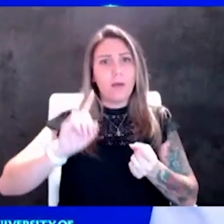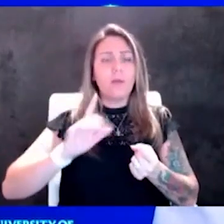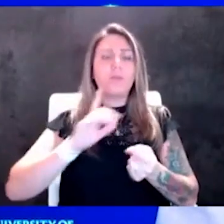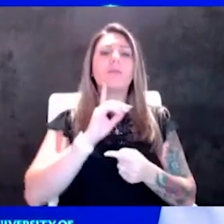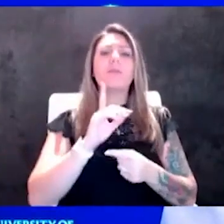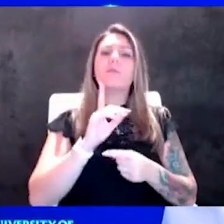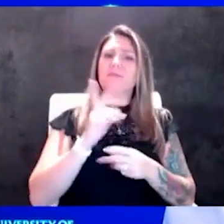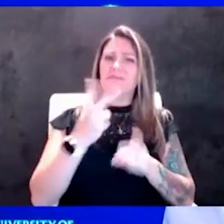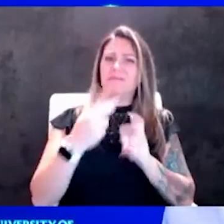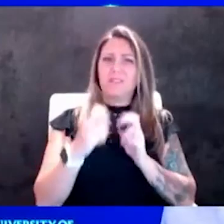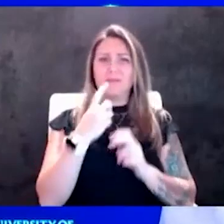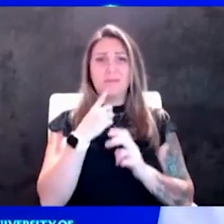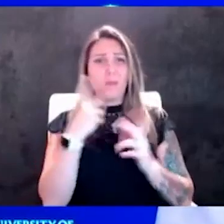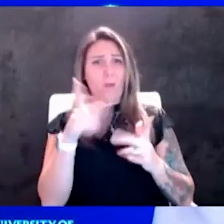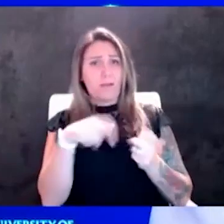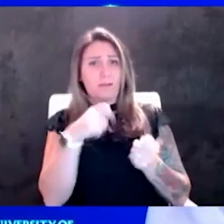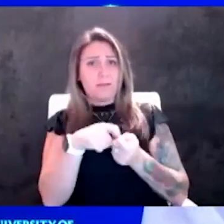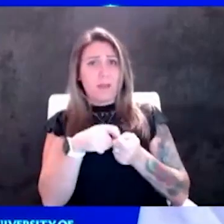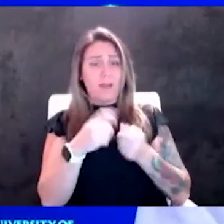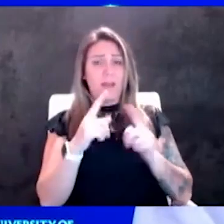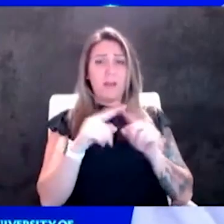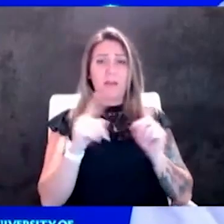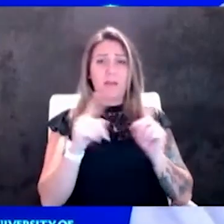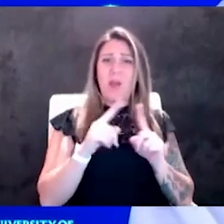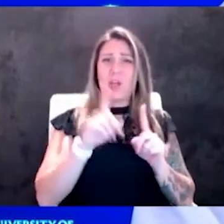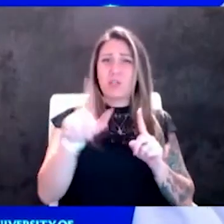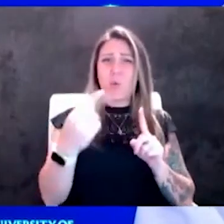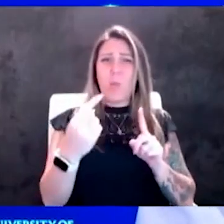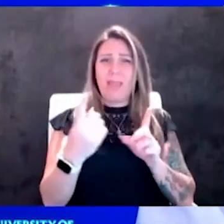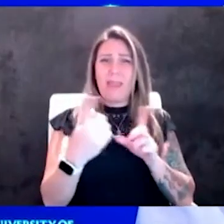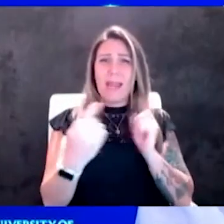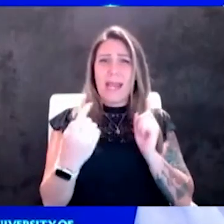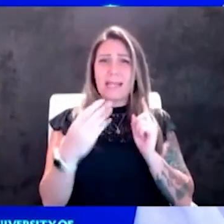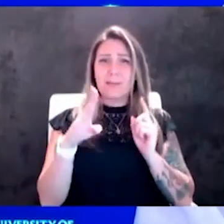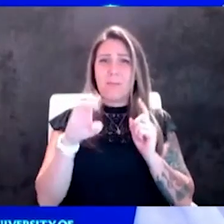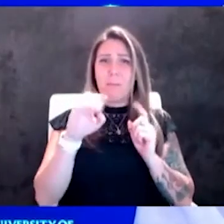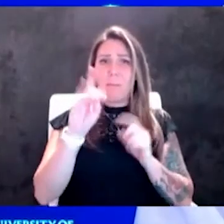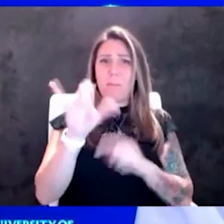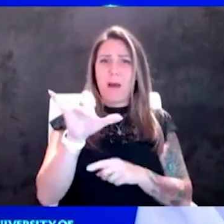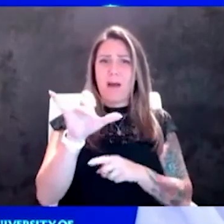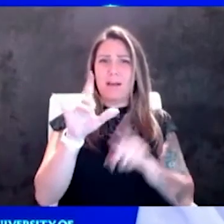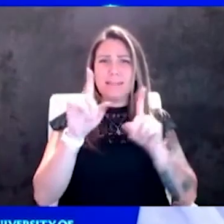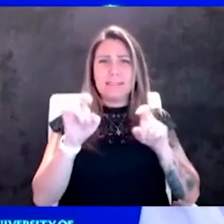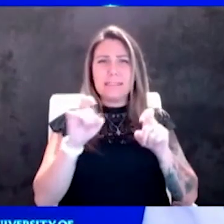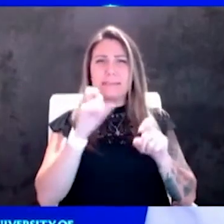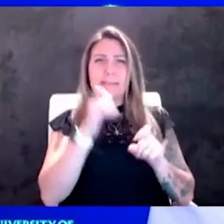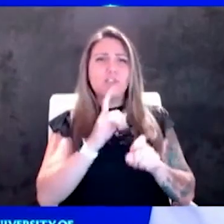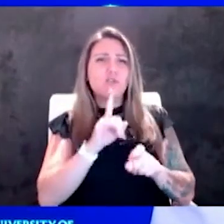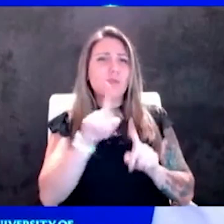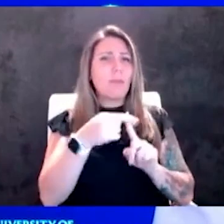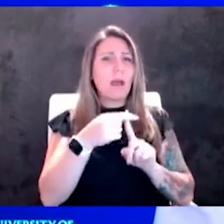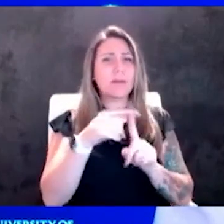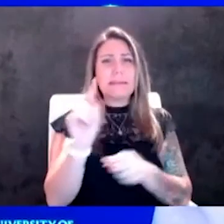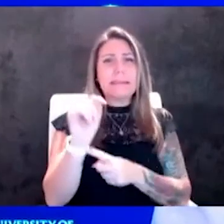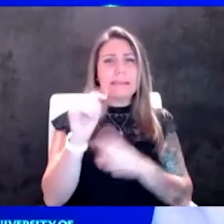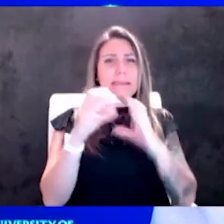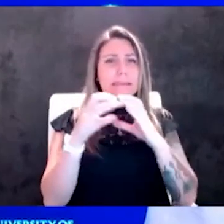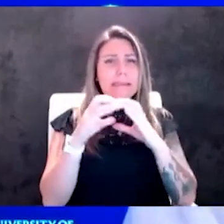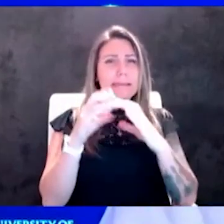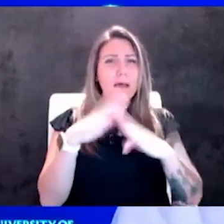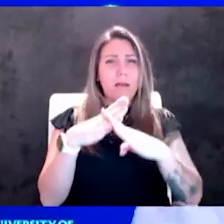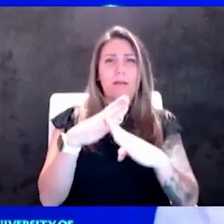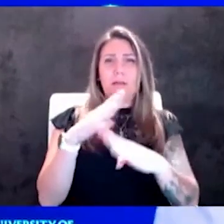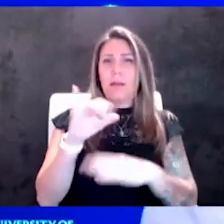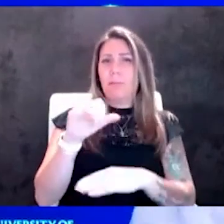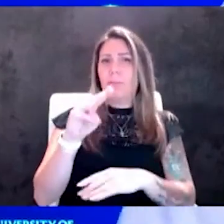it is. To me, it looks like it's only an antibody test, so I'm not sure about the T cell immunity, but again, I could be wrong. But